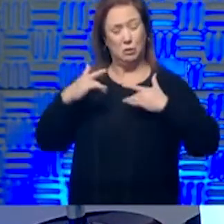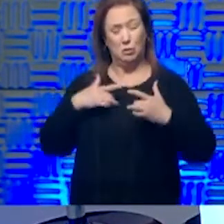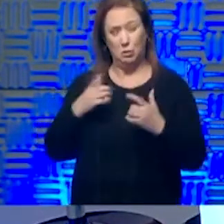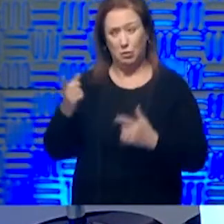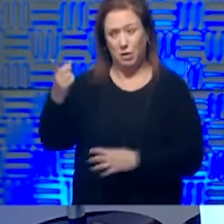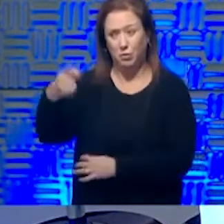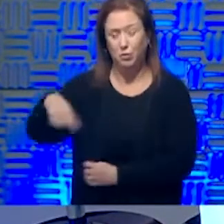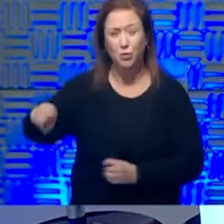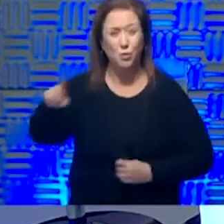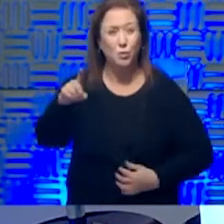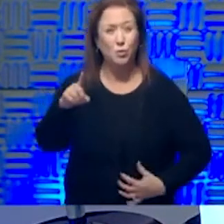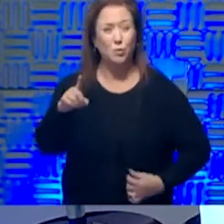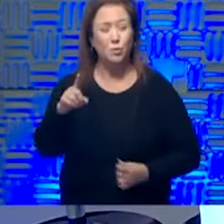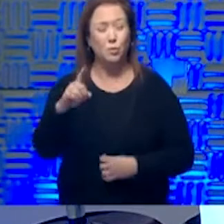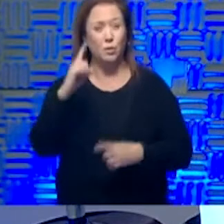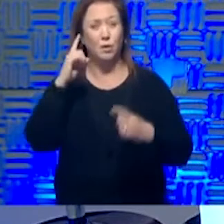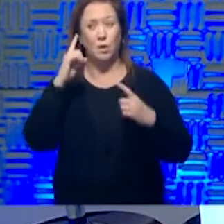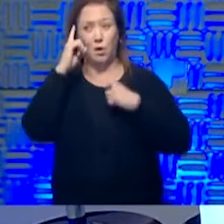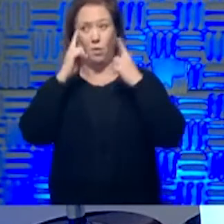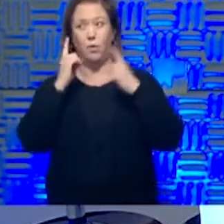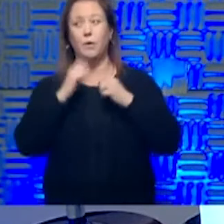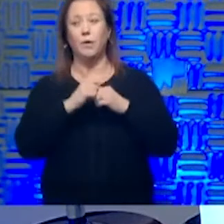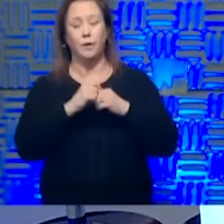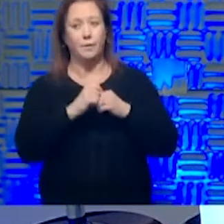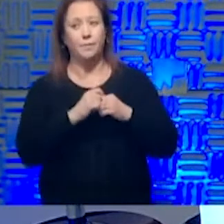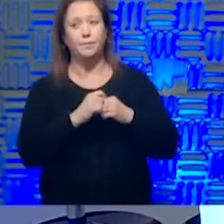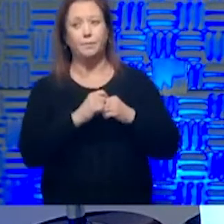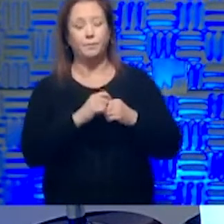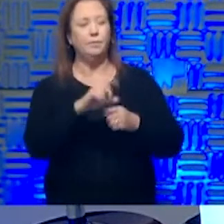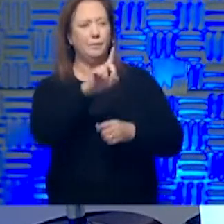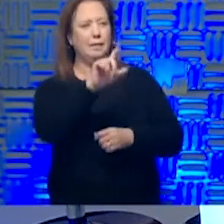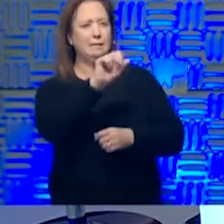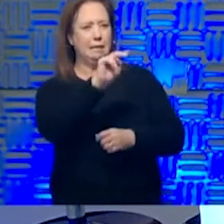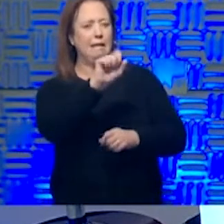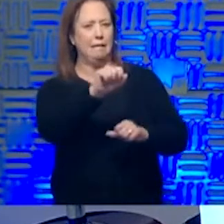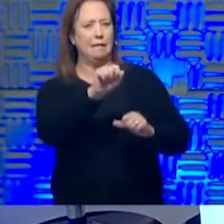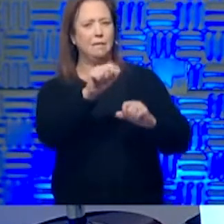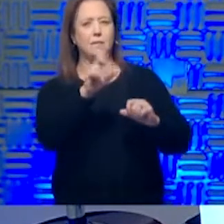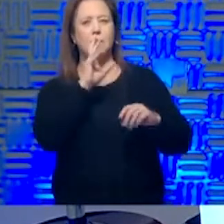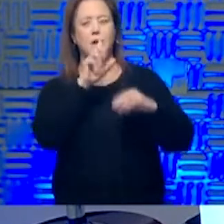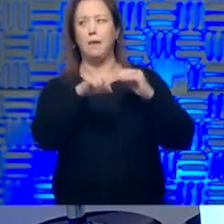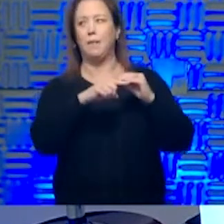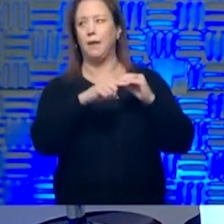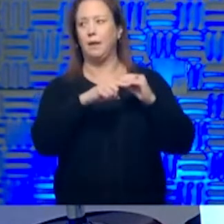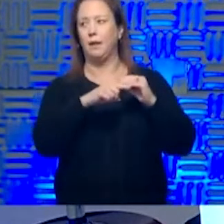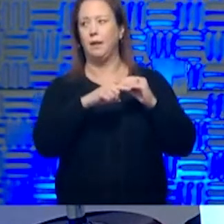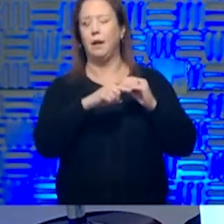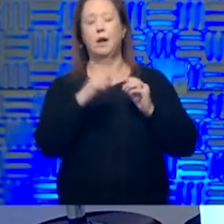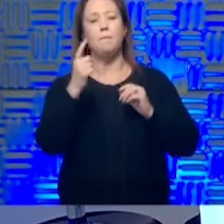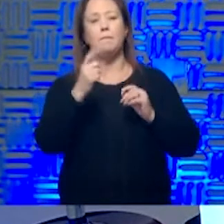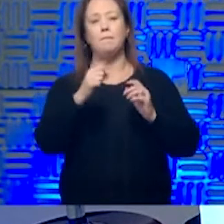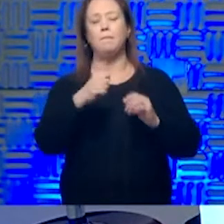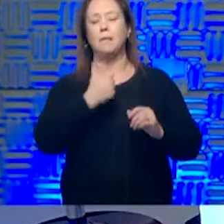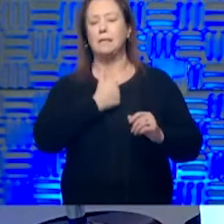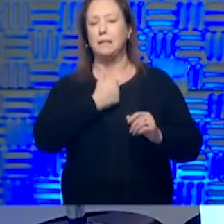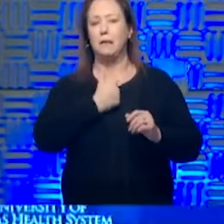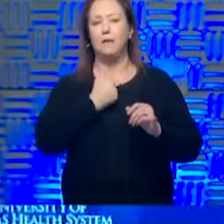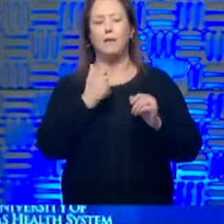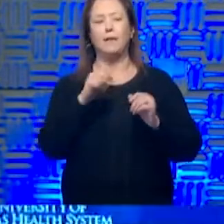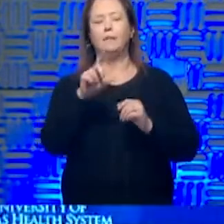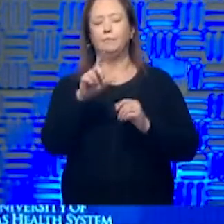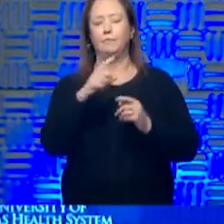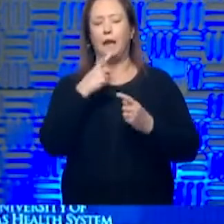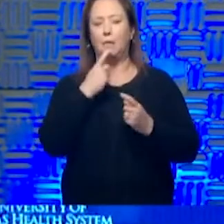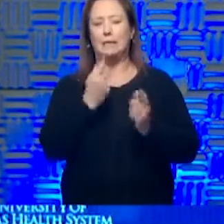guys are looking at? And it is. So what do we do about it? And Dana's going to talk about that. I'm going to give the same plea I always give. So much of the